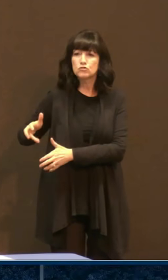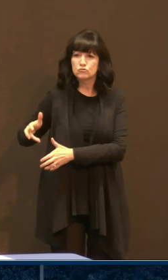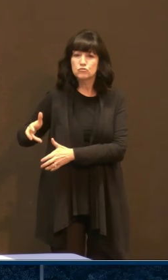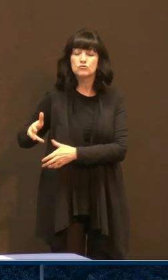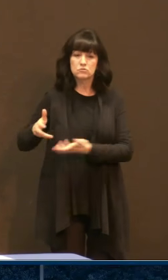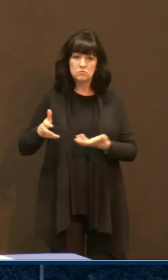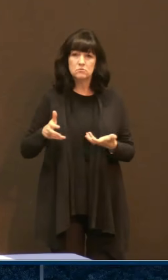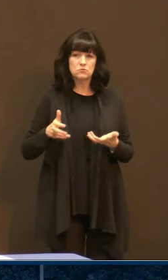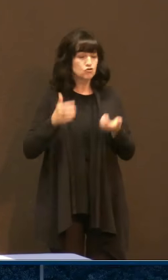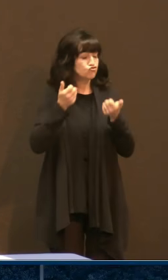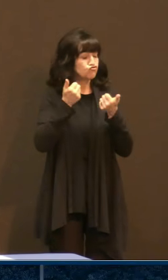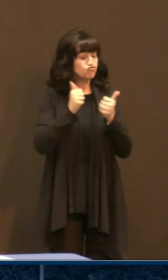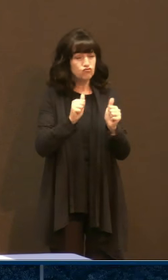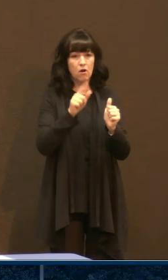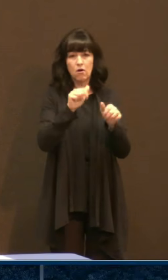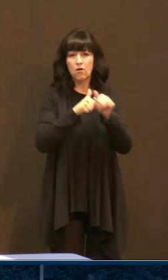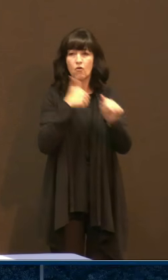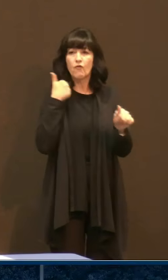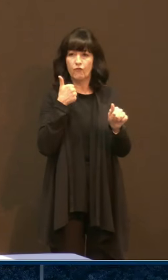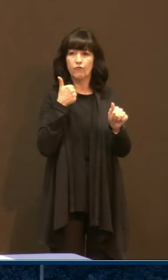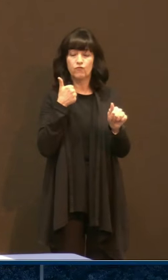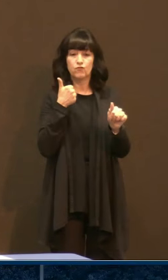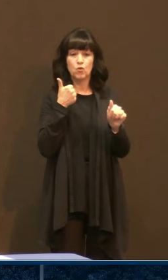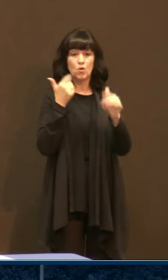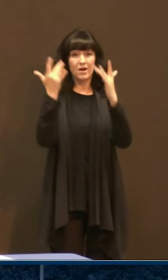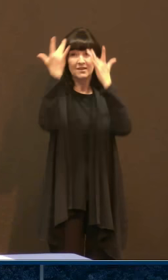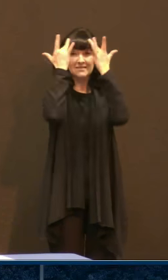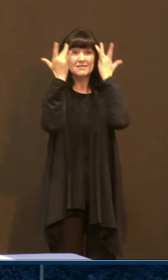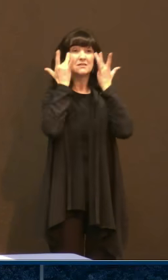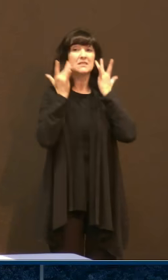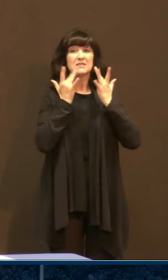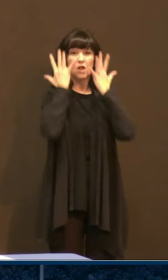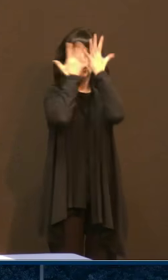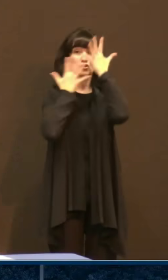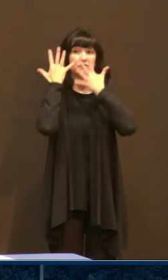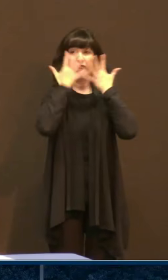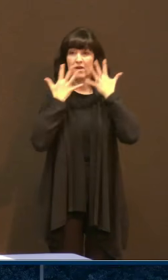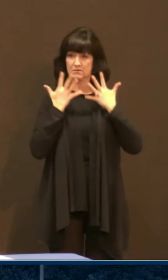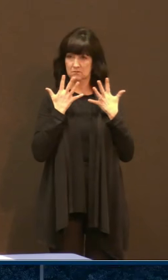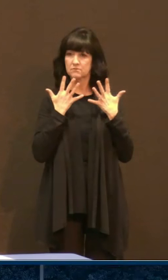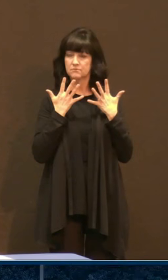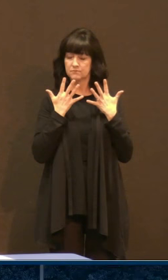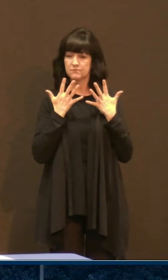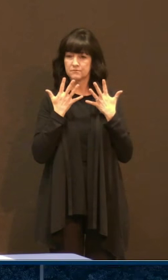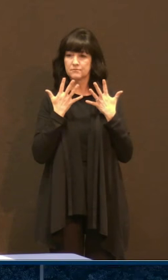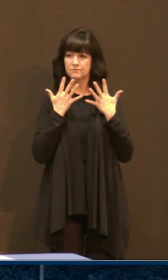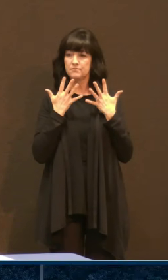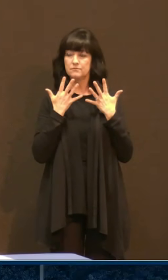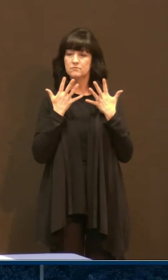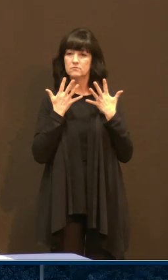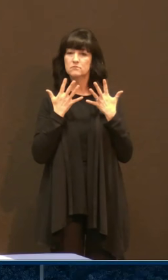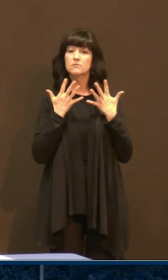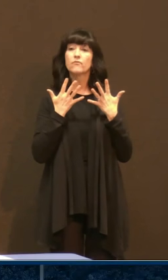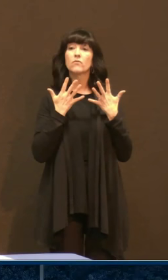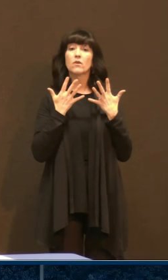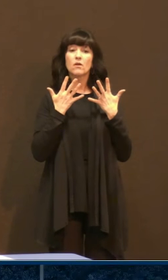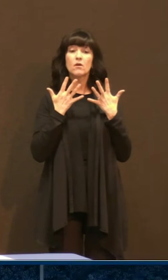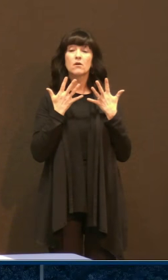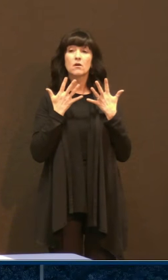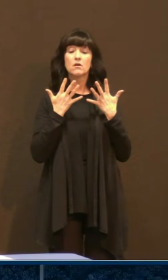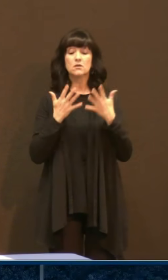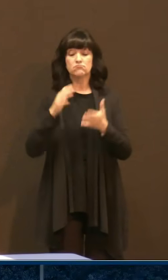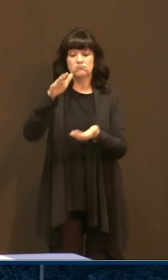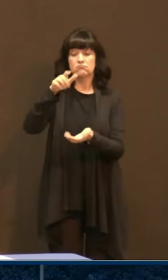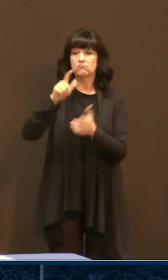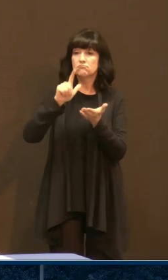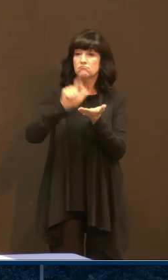Try not to touch your face when you have it on. You want to do hand sanitizer before you put it